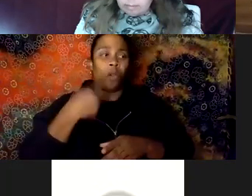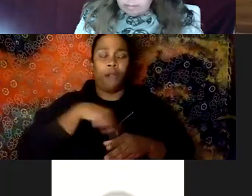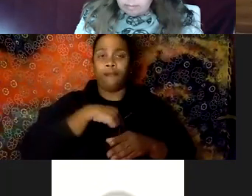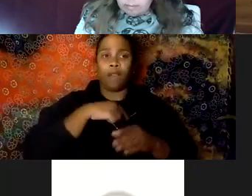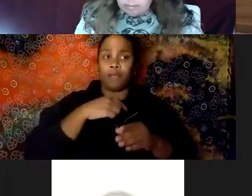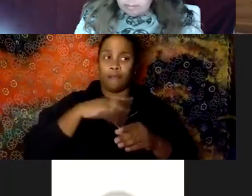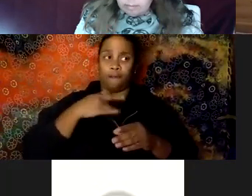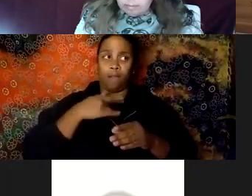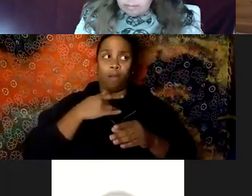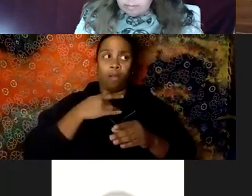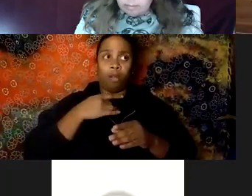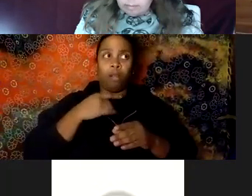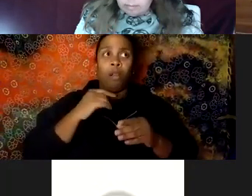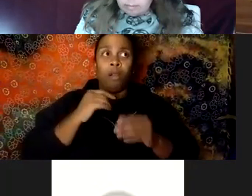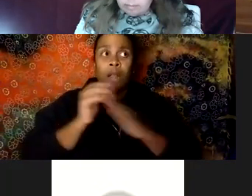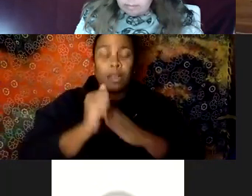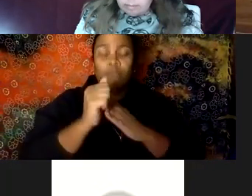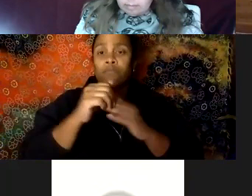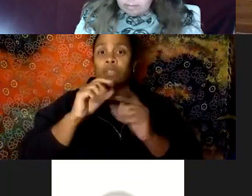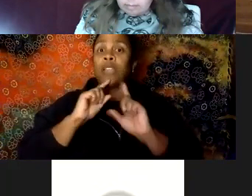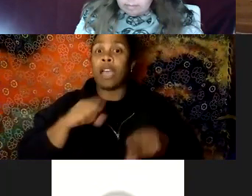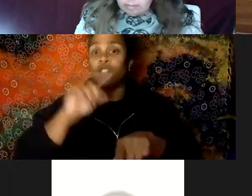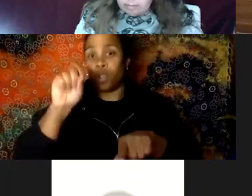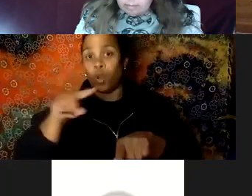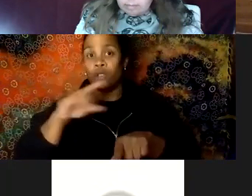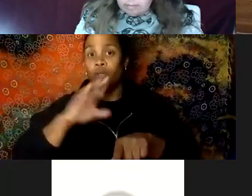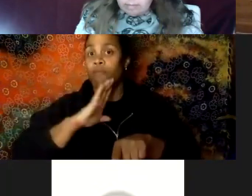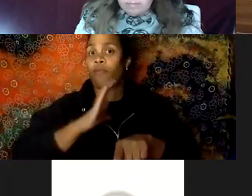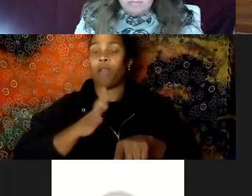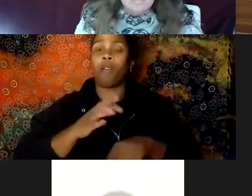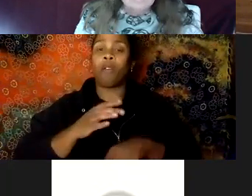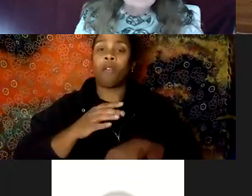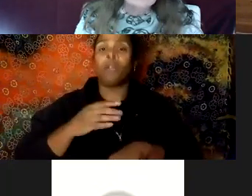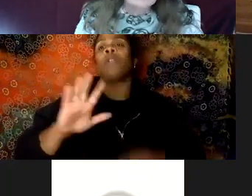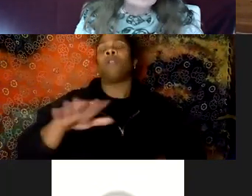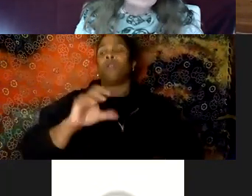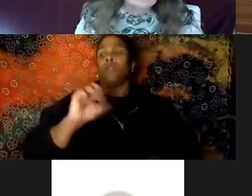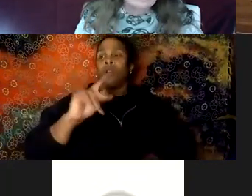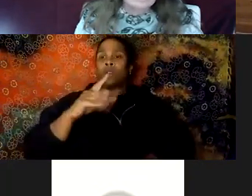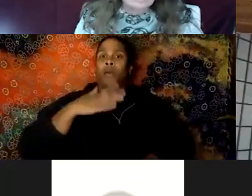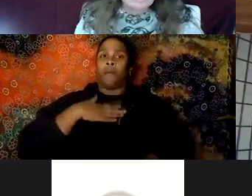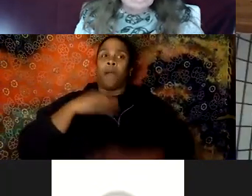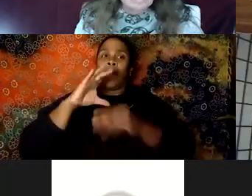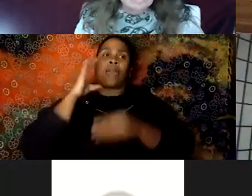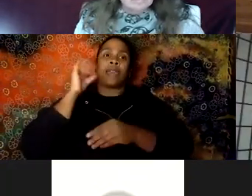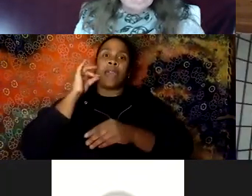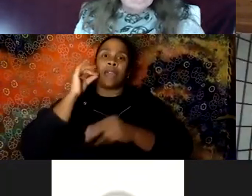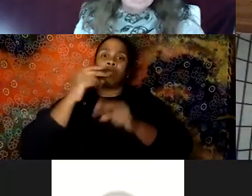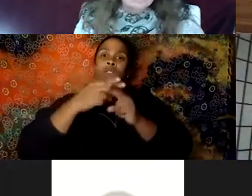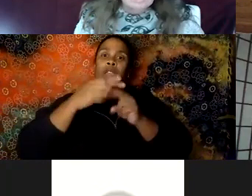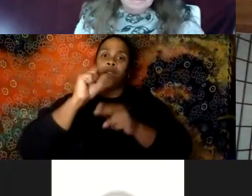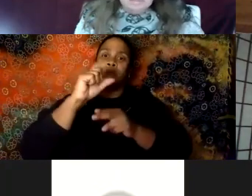of us, and any topic is great. So my cat Storm passed away a couple months